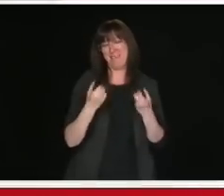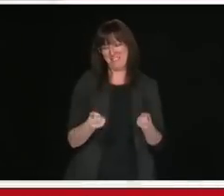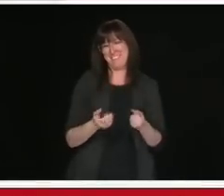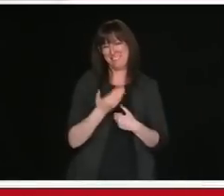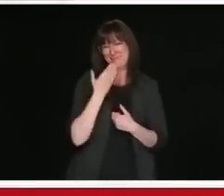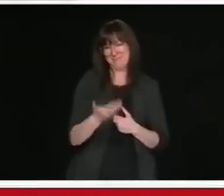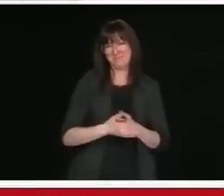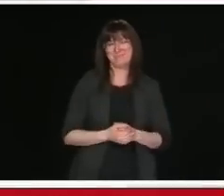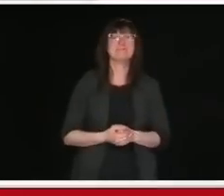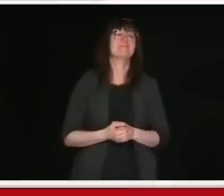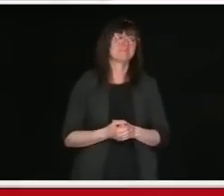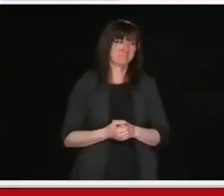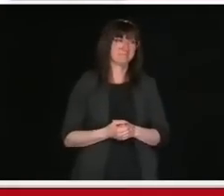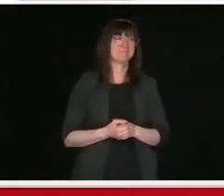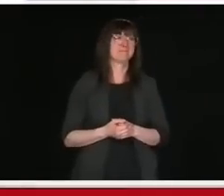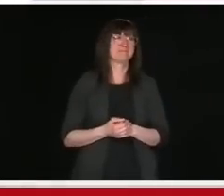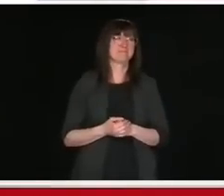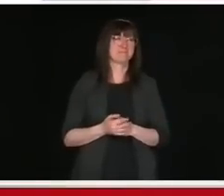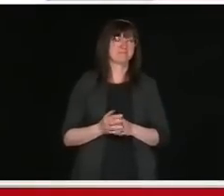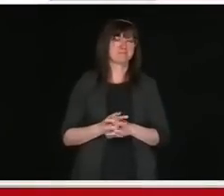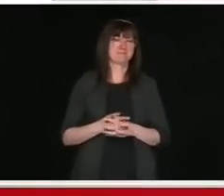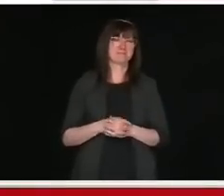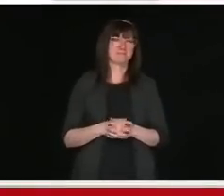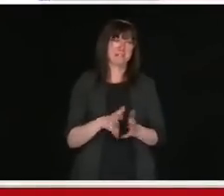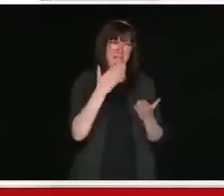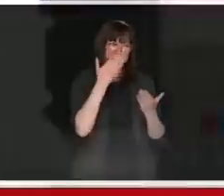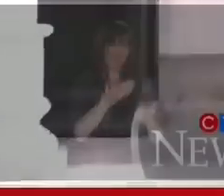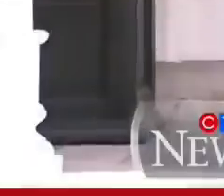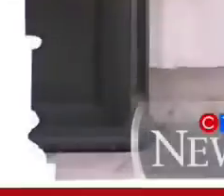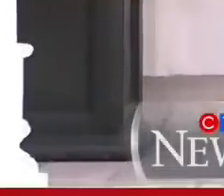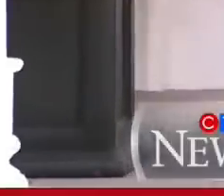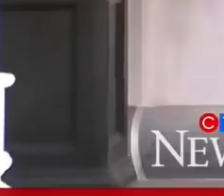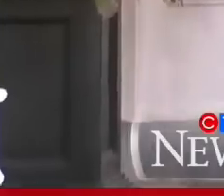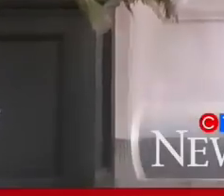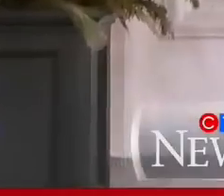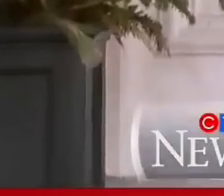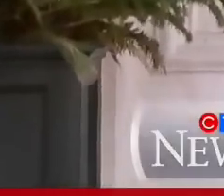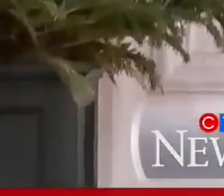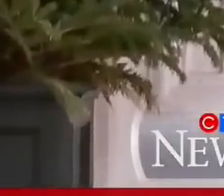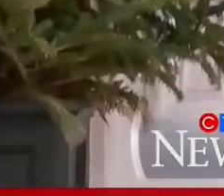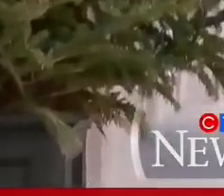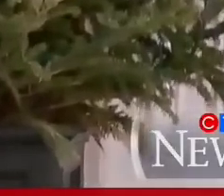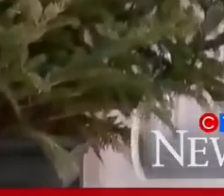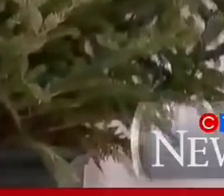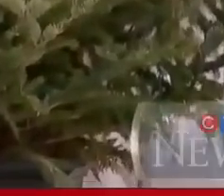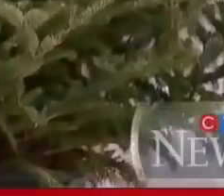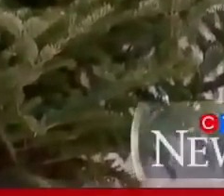presse aujourd'hui. Bonne journée. Merci tout le monde. Questions and answers from